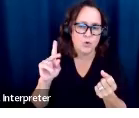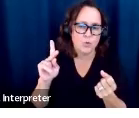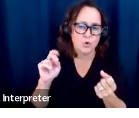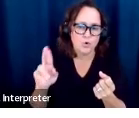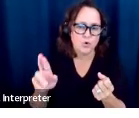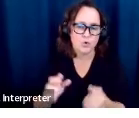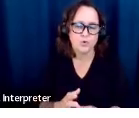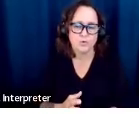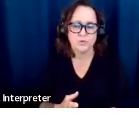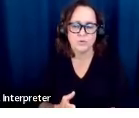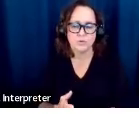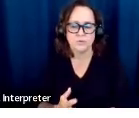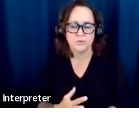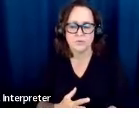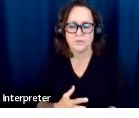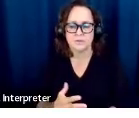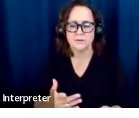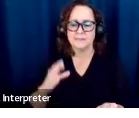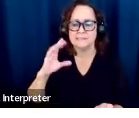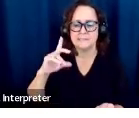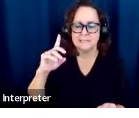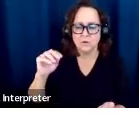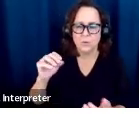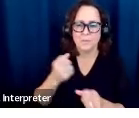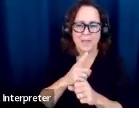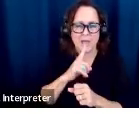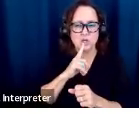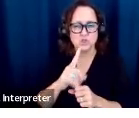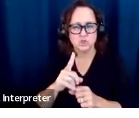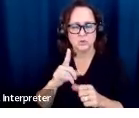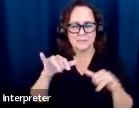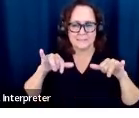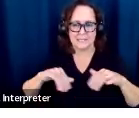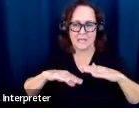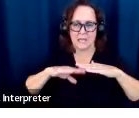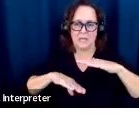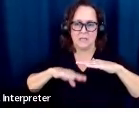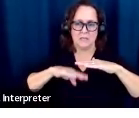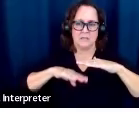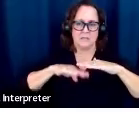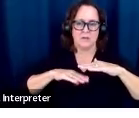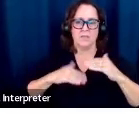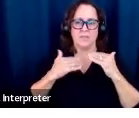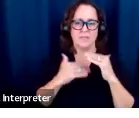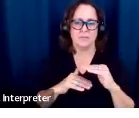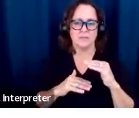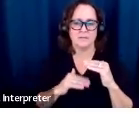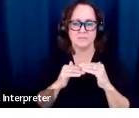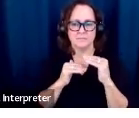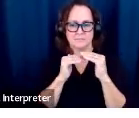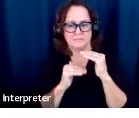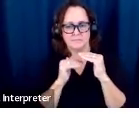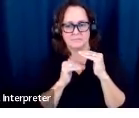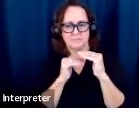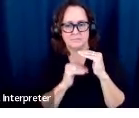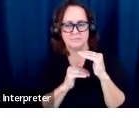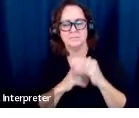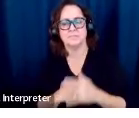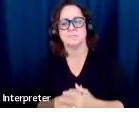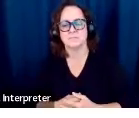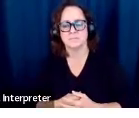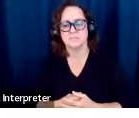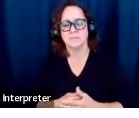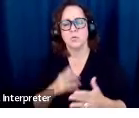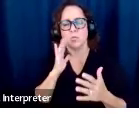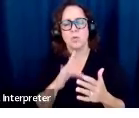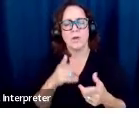provider, and CDDO to make sure you're staying within your limits. And we'll be working out some more